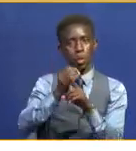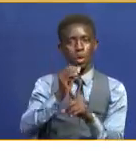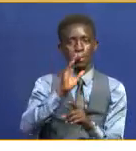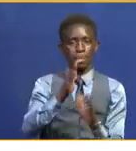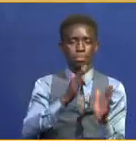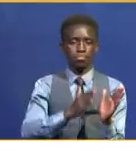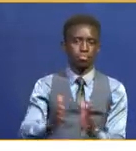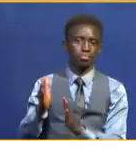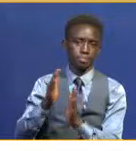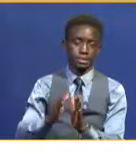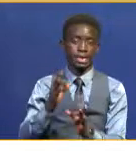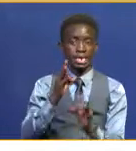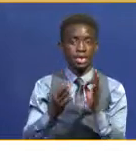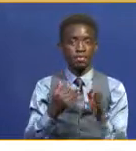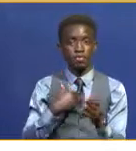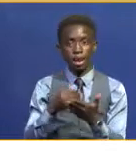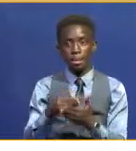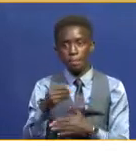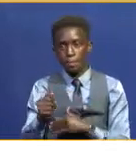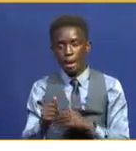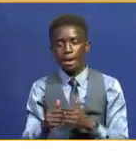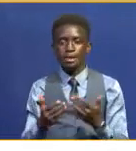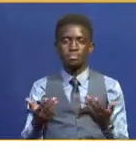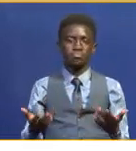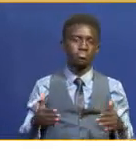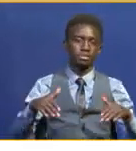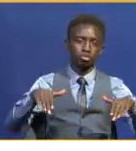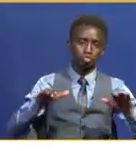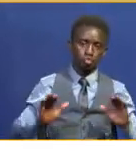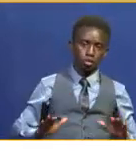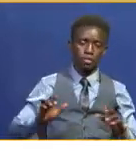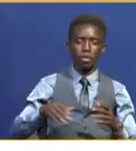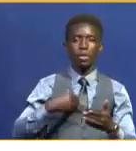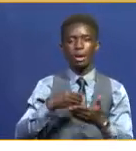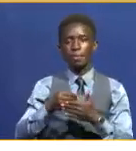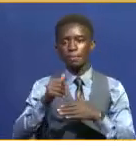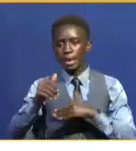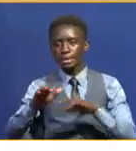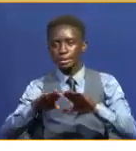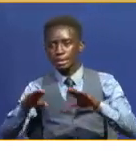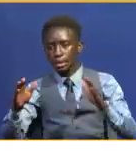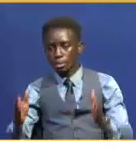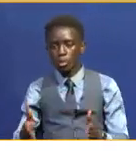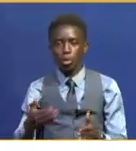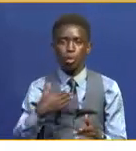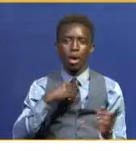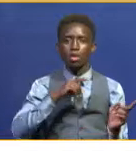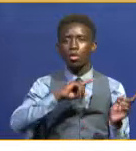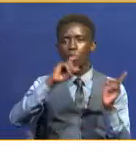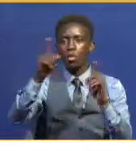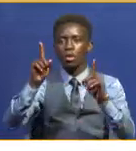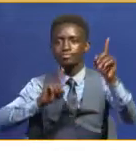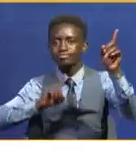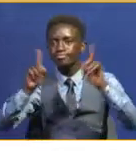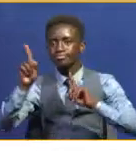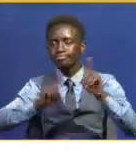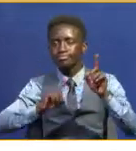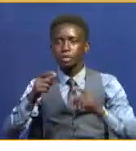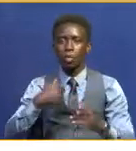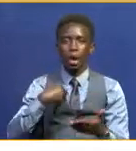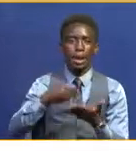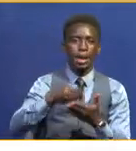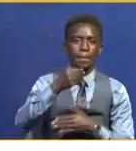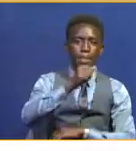to buy furniture, be it you want to go on a trip, be it you want to pay school fees for your child at one point of